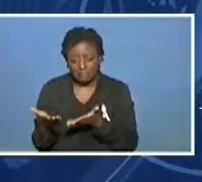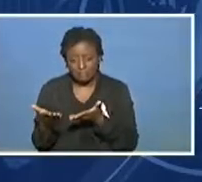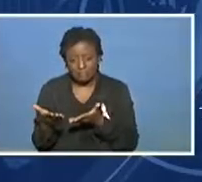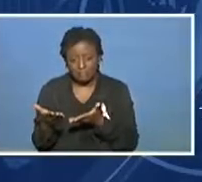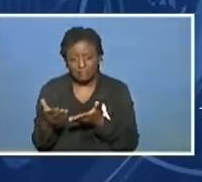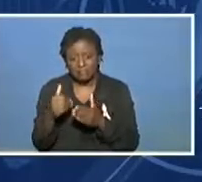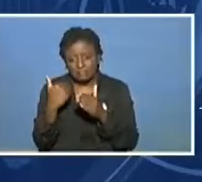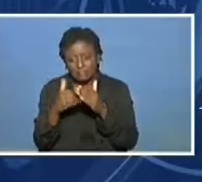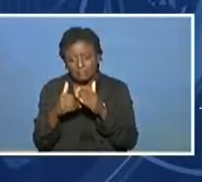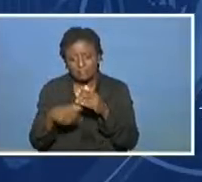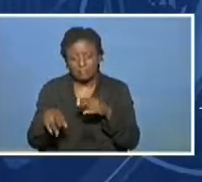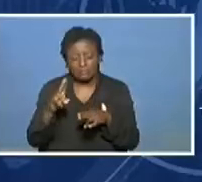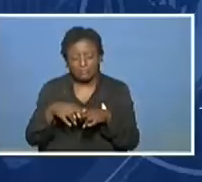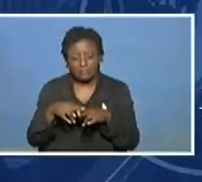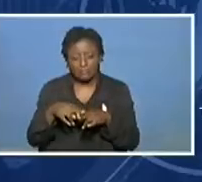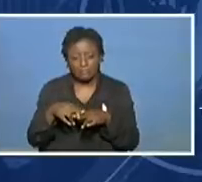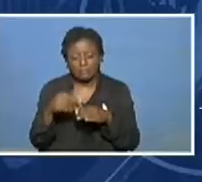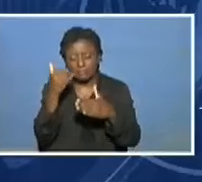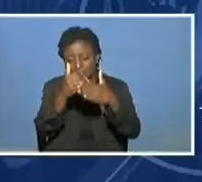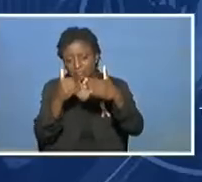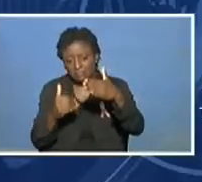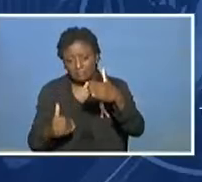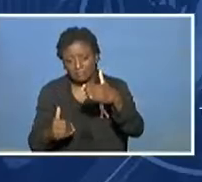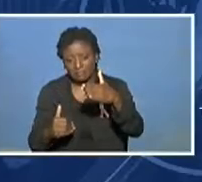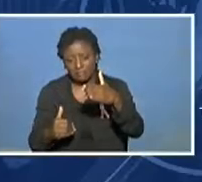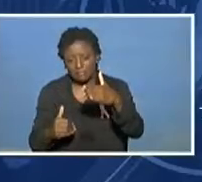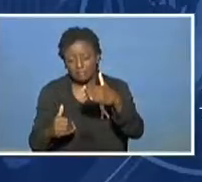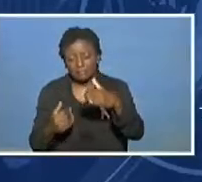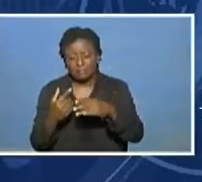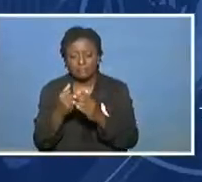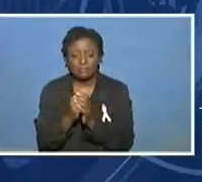current $210. To further break that